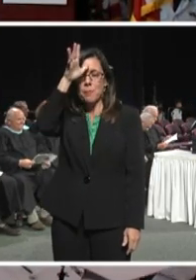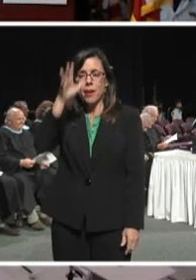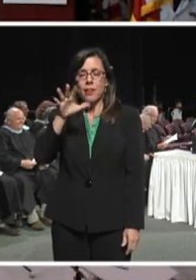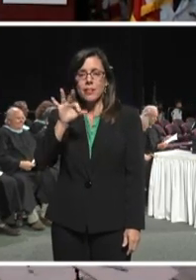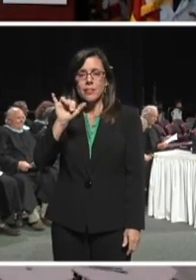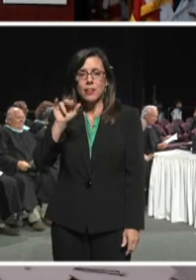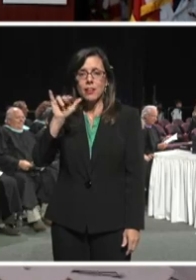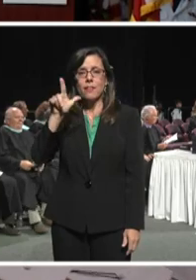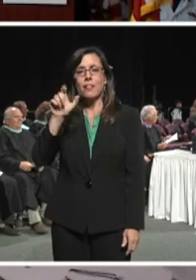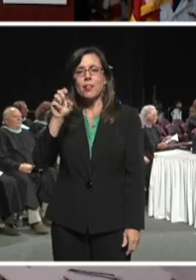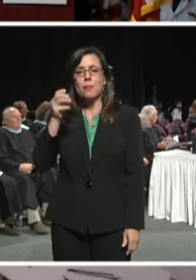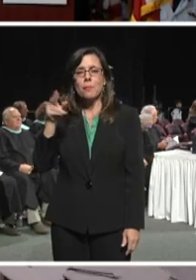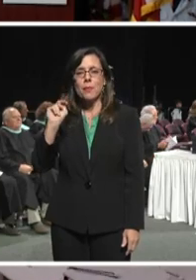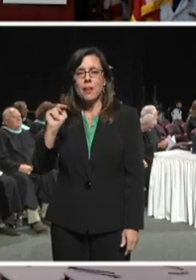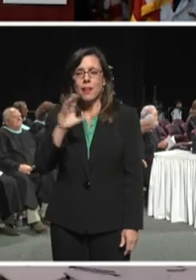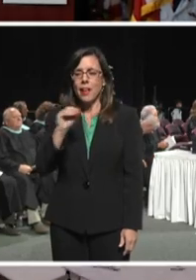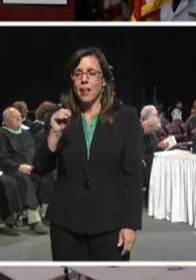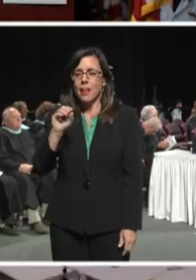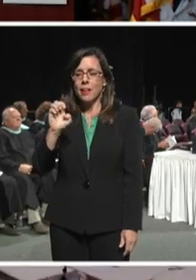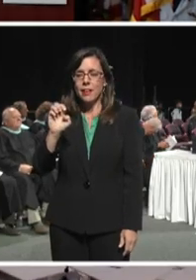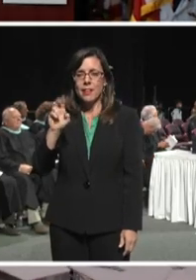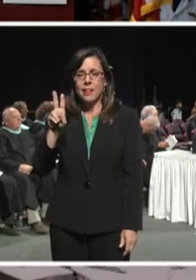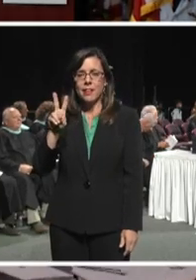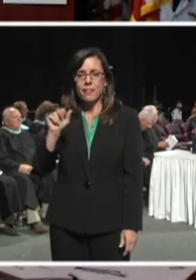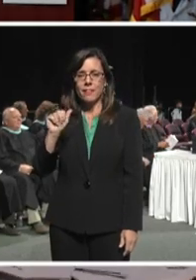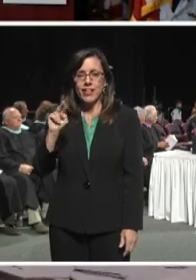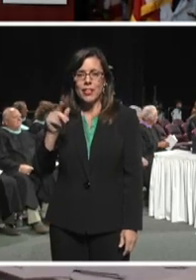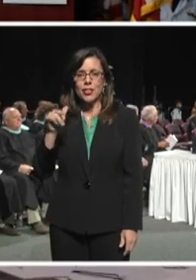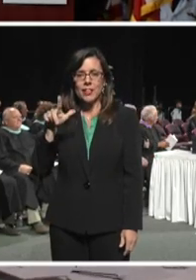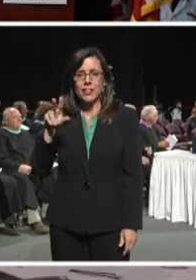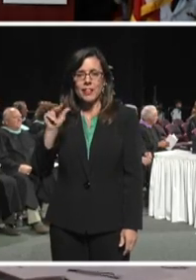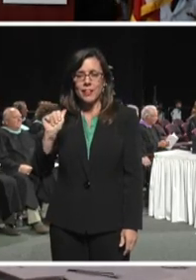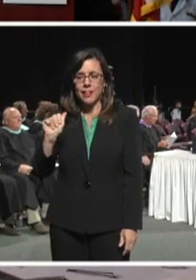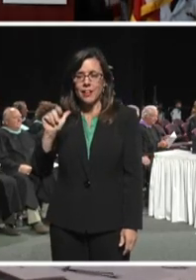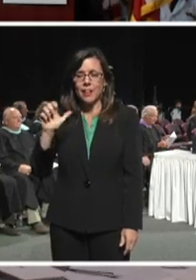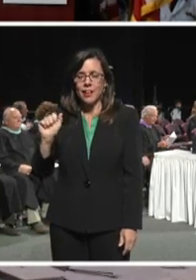of Philemon and Evangelina Arquin.